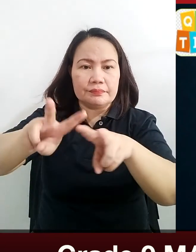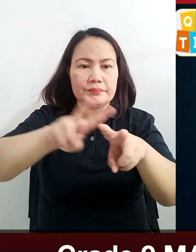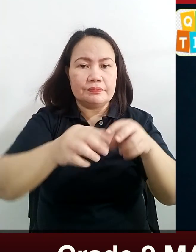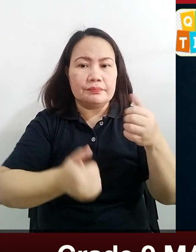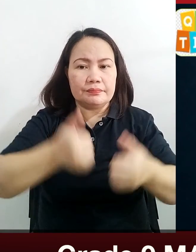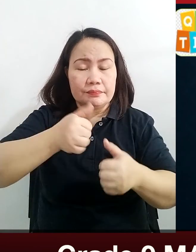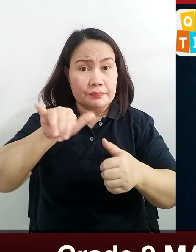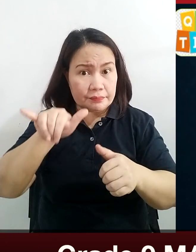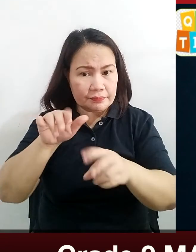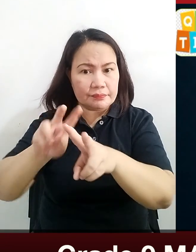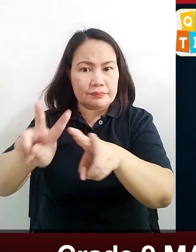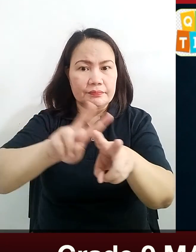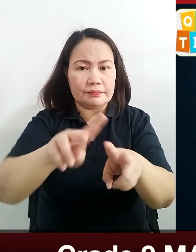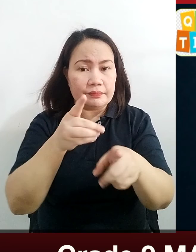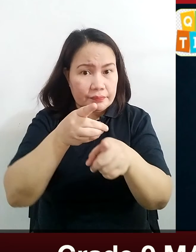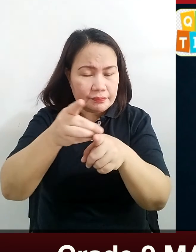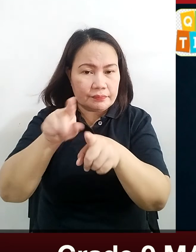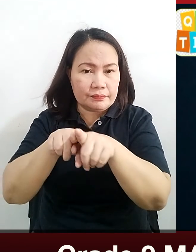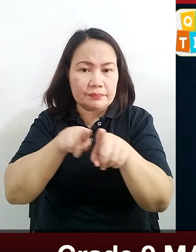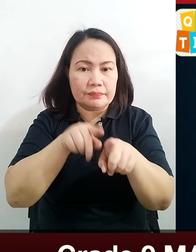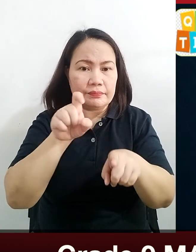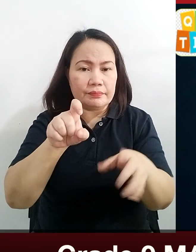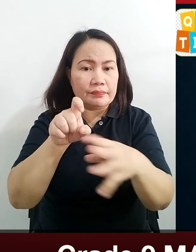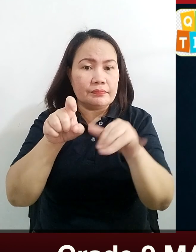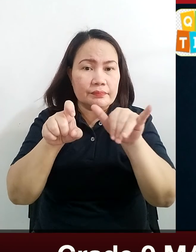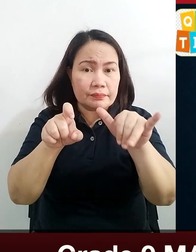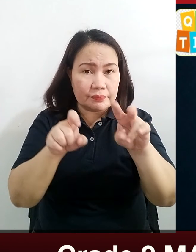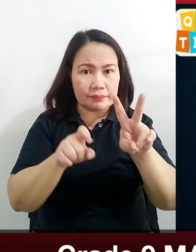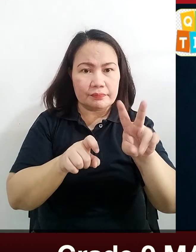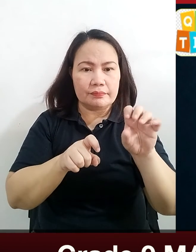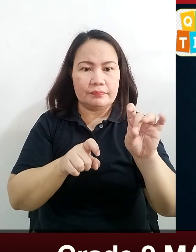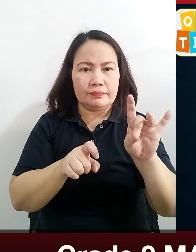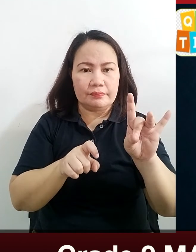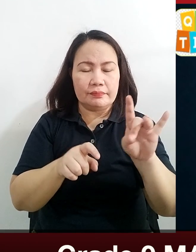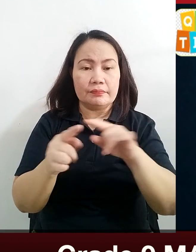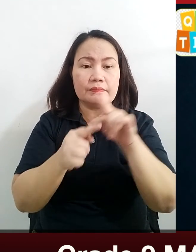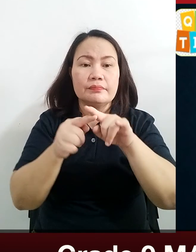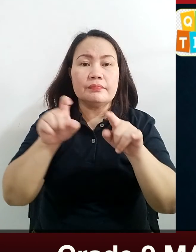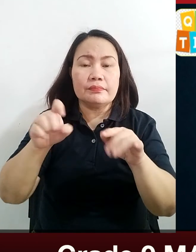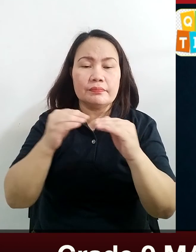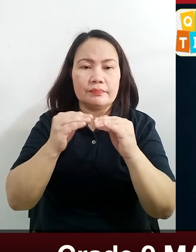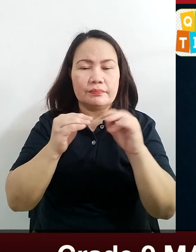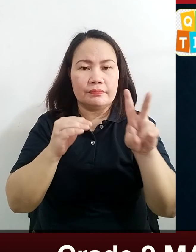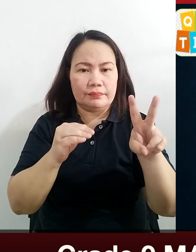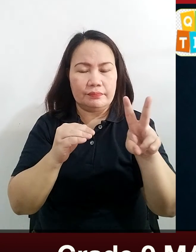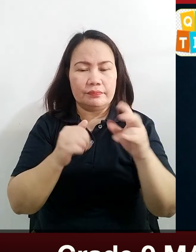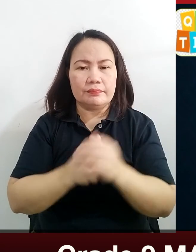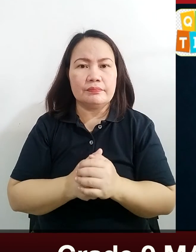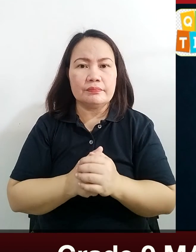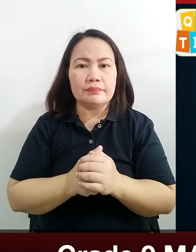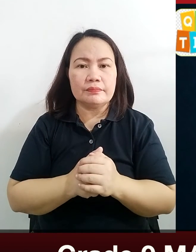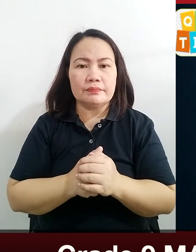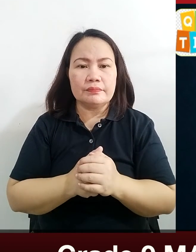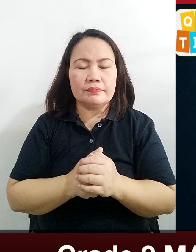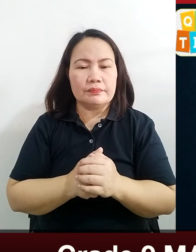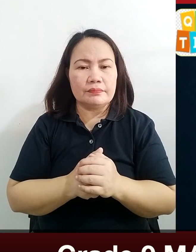the equation of variation in which y varies directly as x and y is equal to 28 when x is equal to